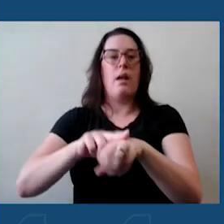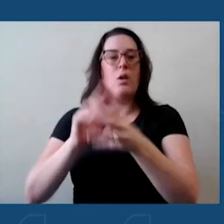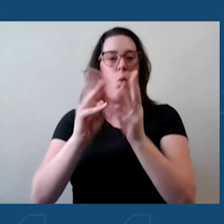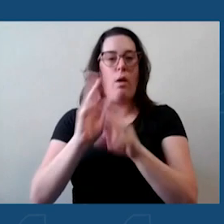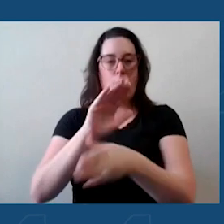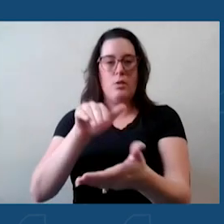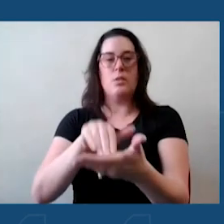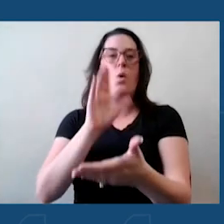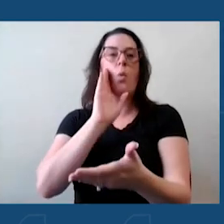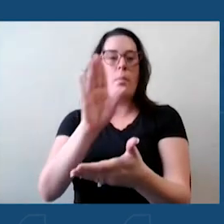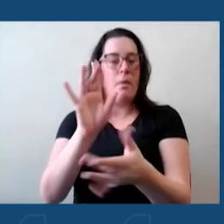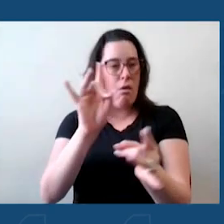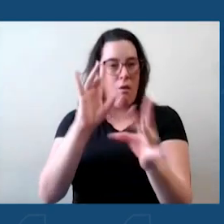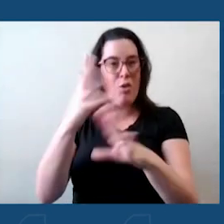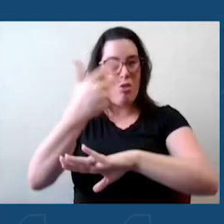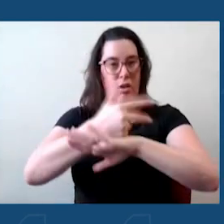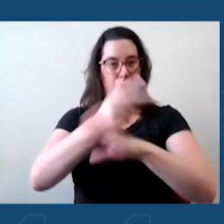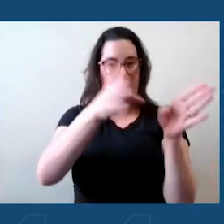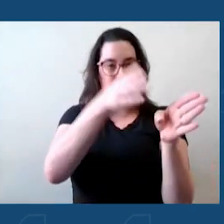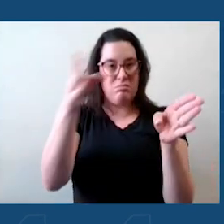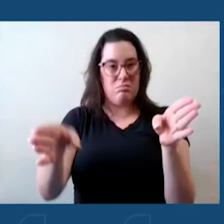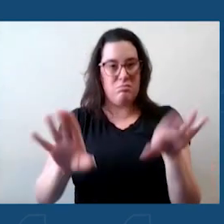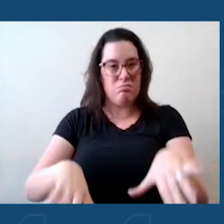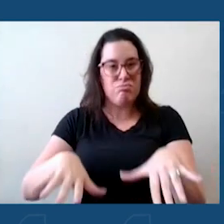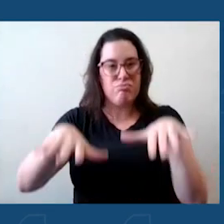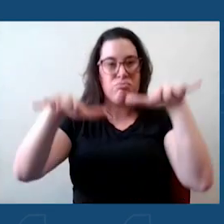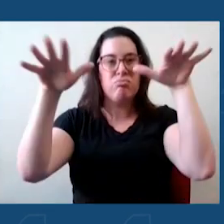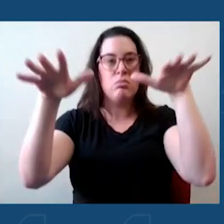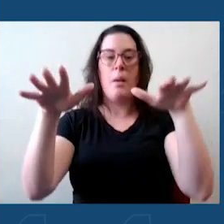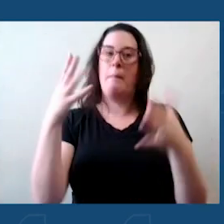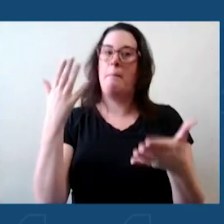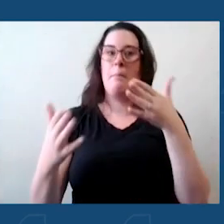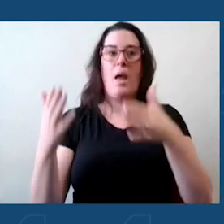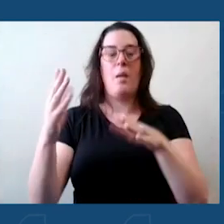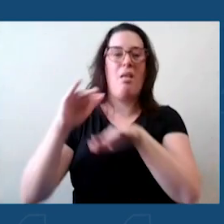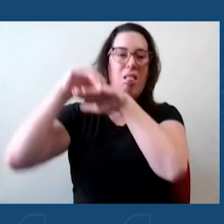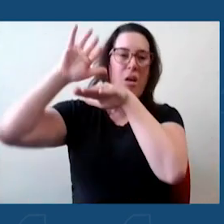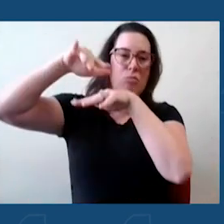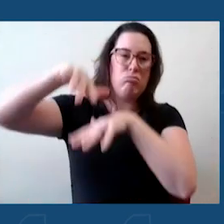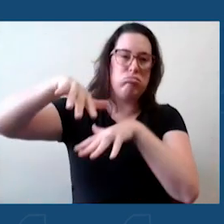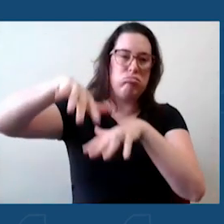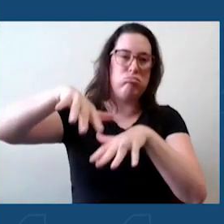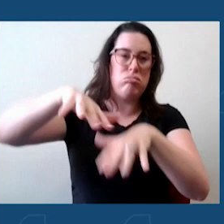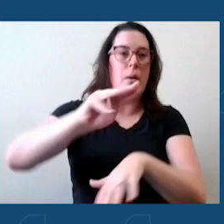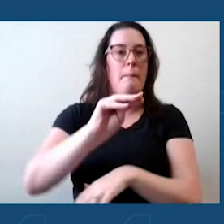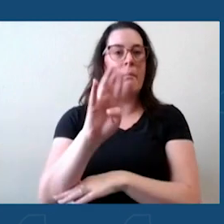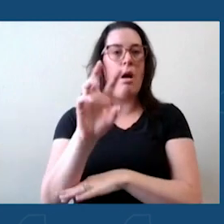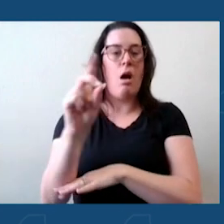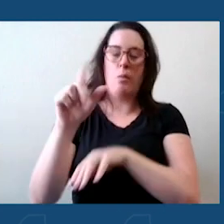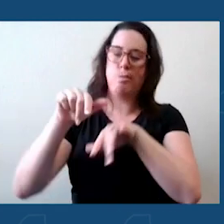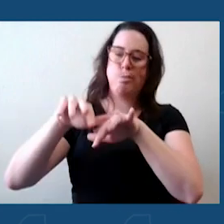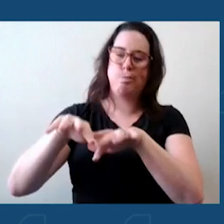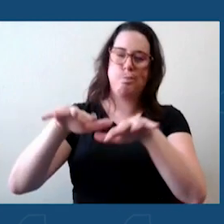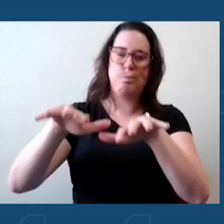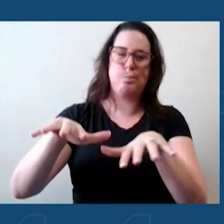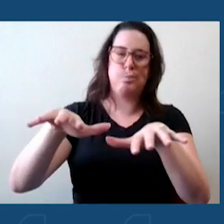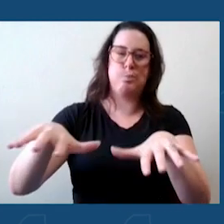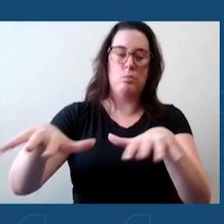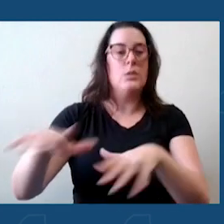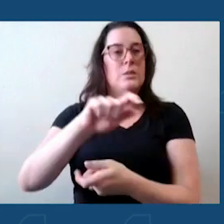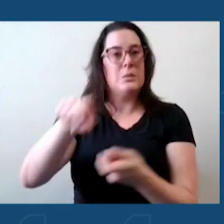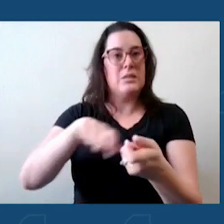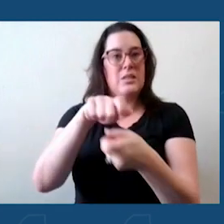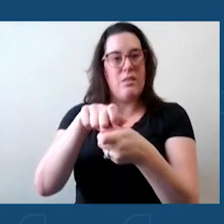occur over the next 3 days, with potential for landslides and mudslides, particularly in the southern and eastern portions of Puerto